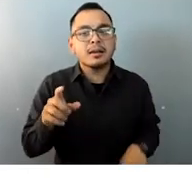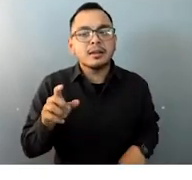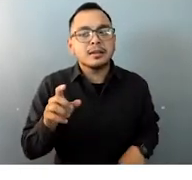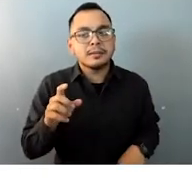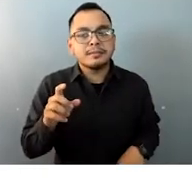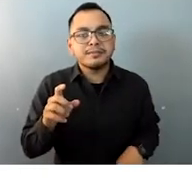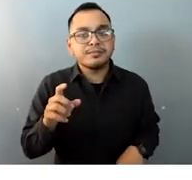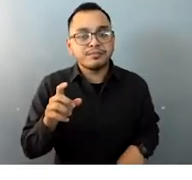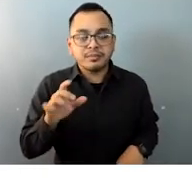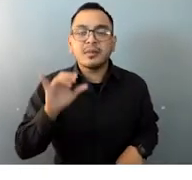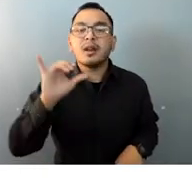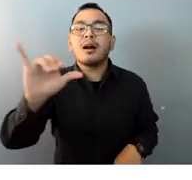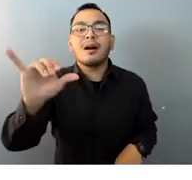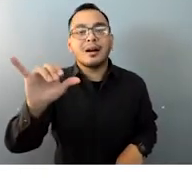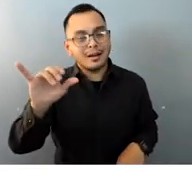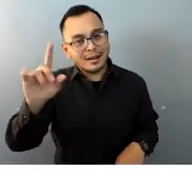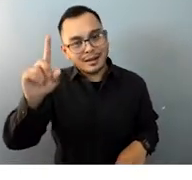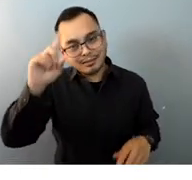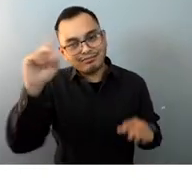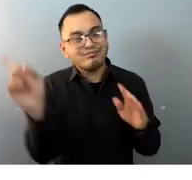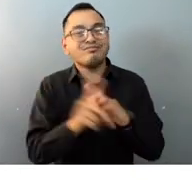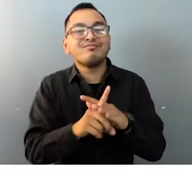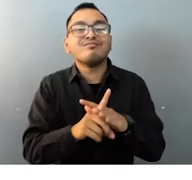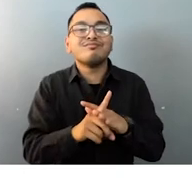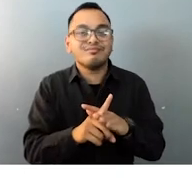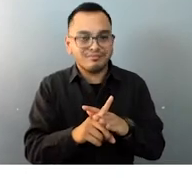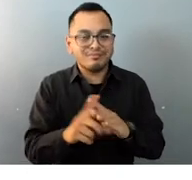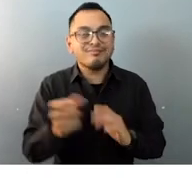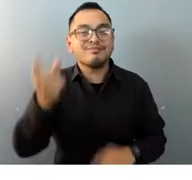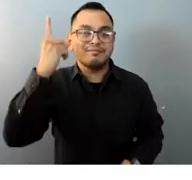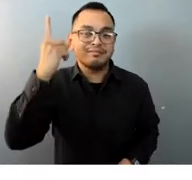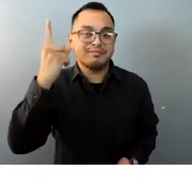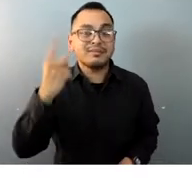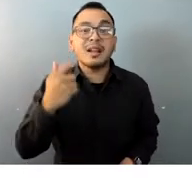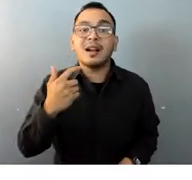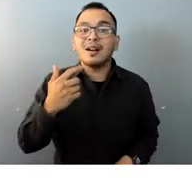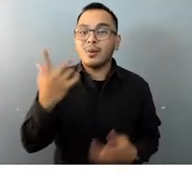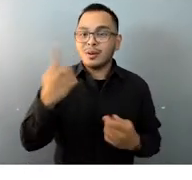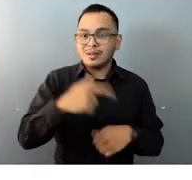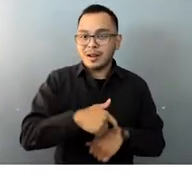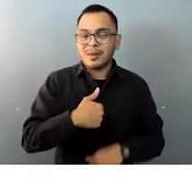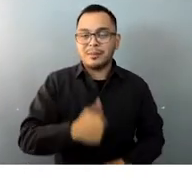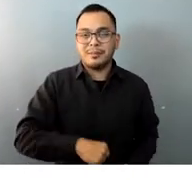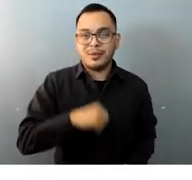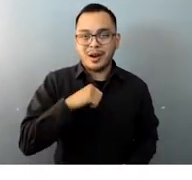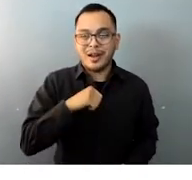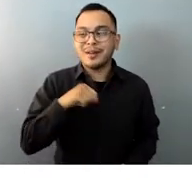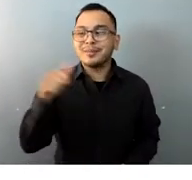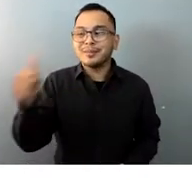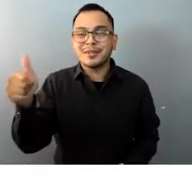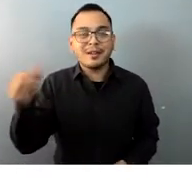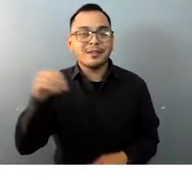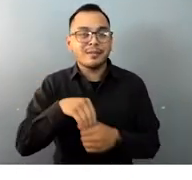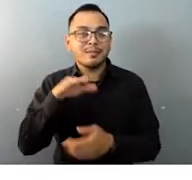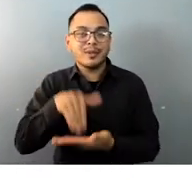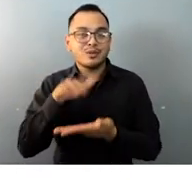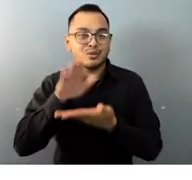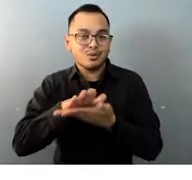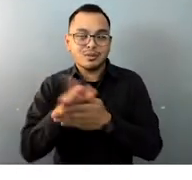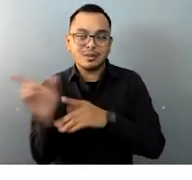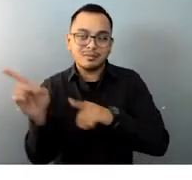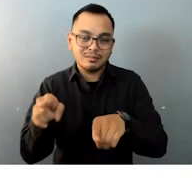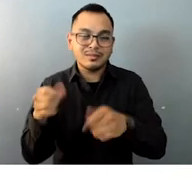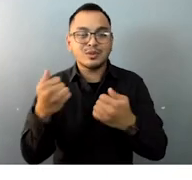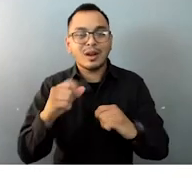the time that really it registered and where I was so full of pride for him was when he was in middle school.